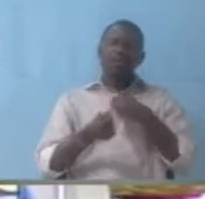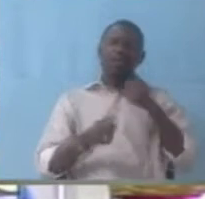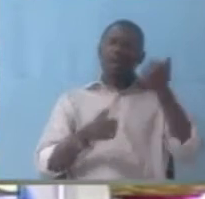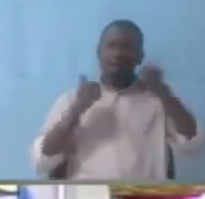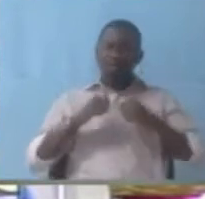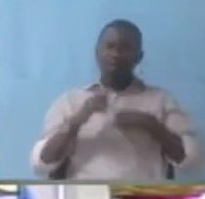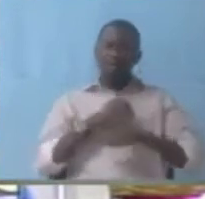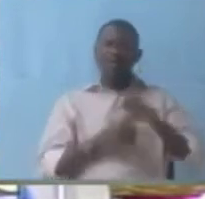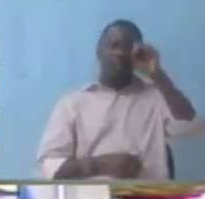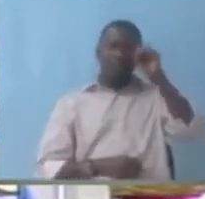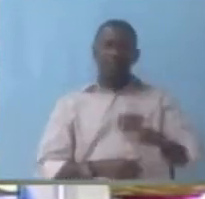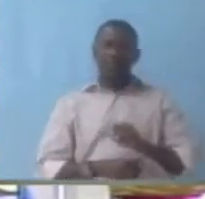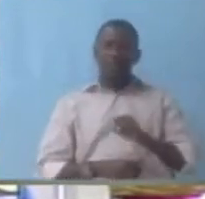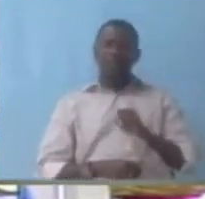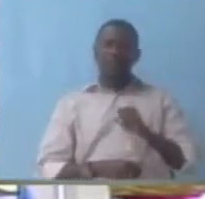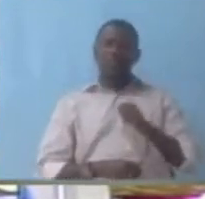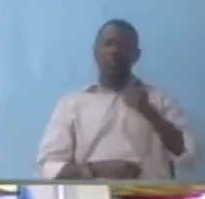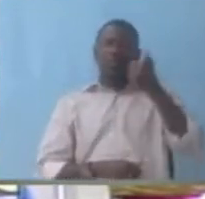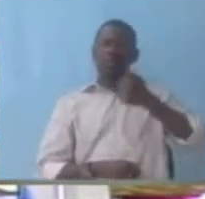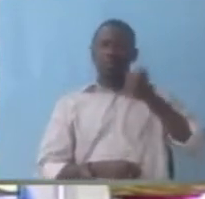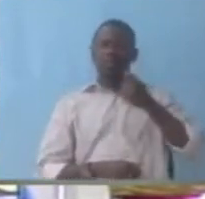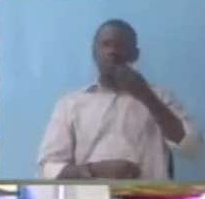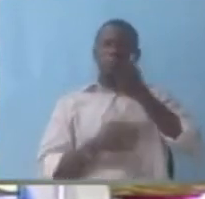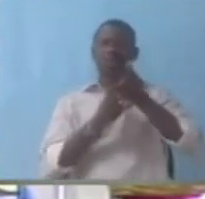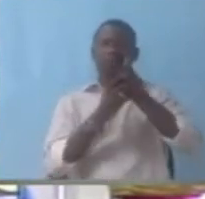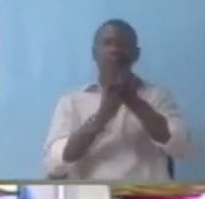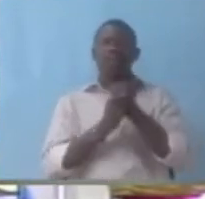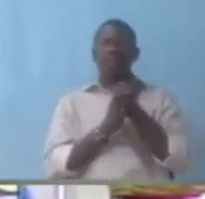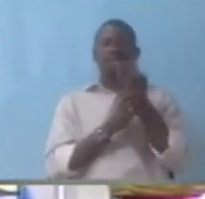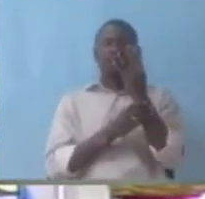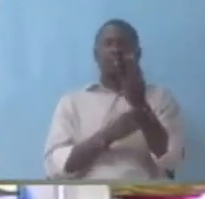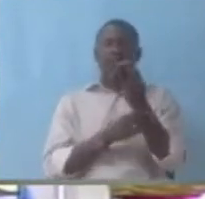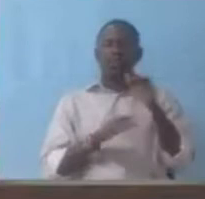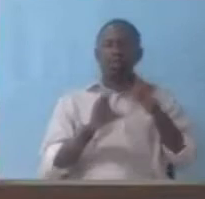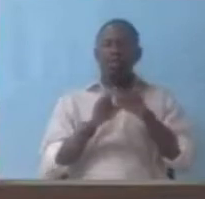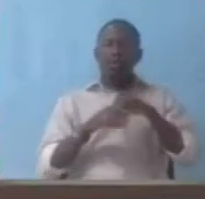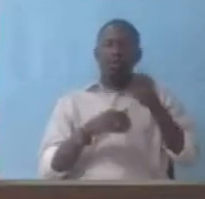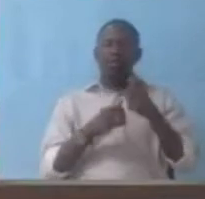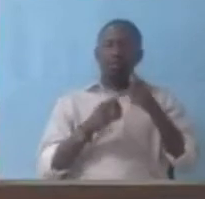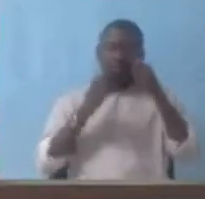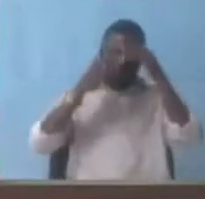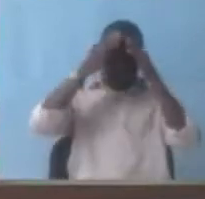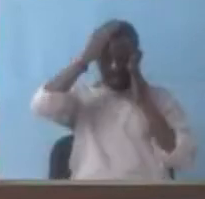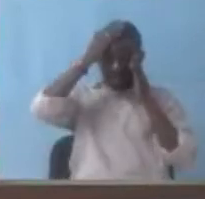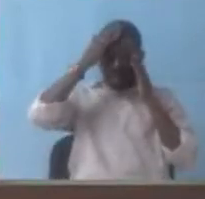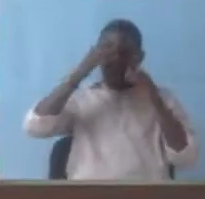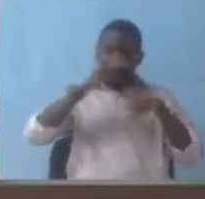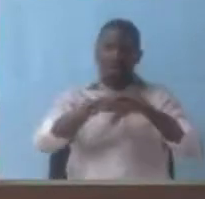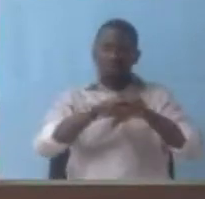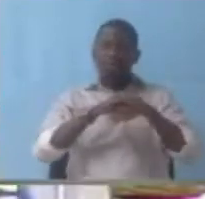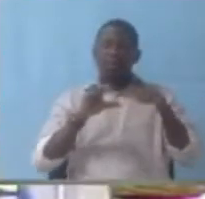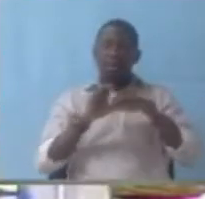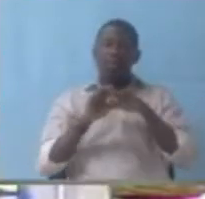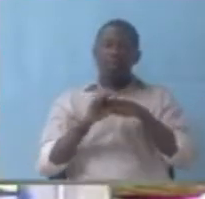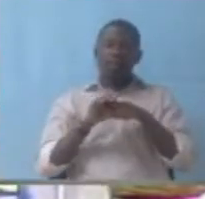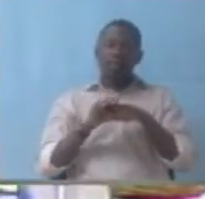karoti woroti 1994 members of the junta mol miyalon ko wala dabe nyin junta ka fokon except the chairman himself